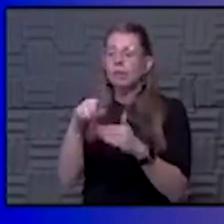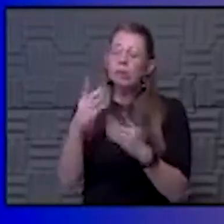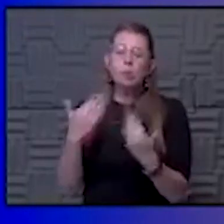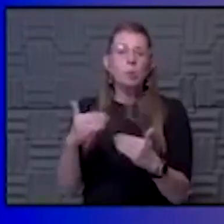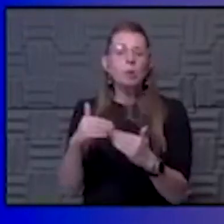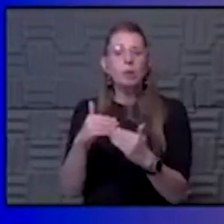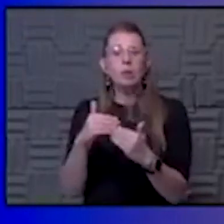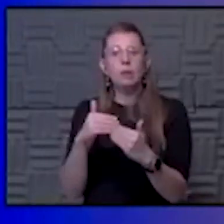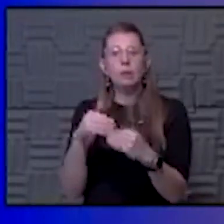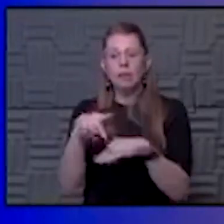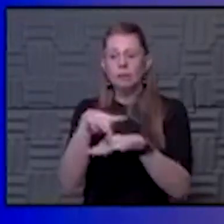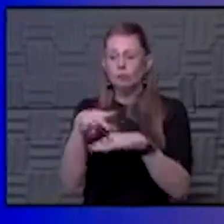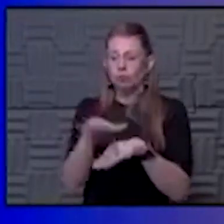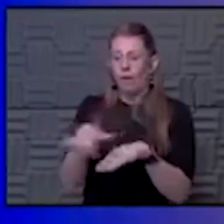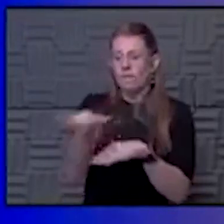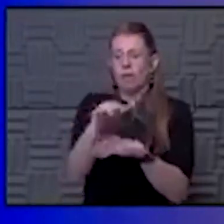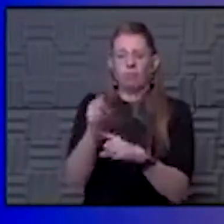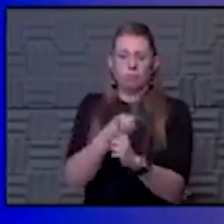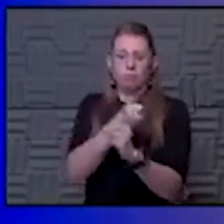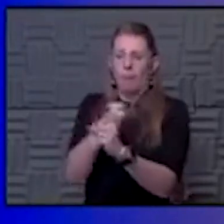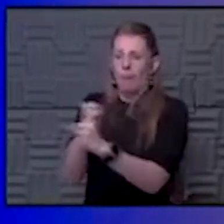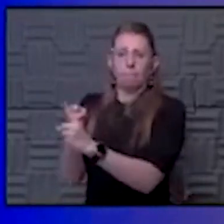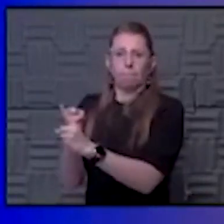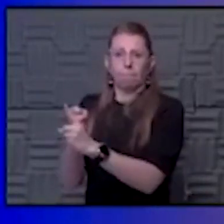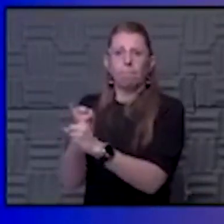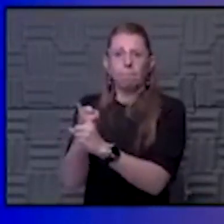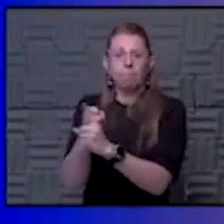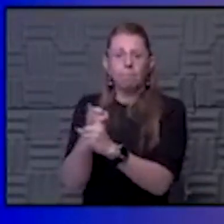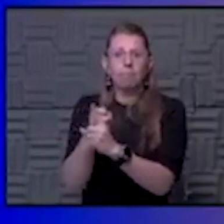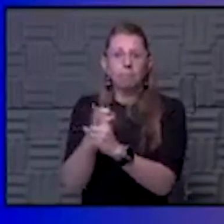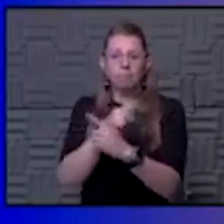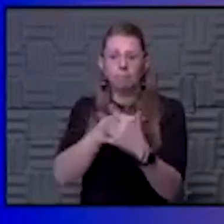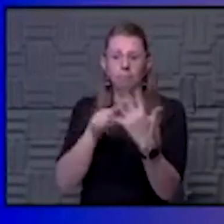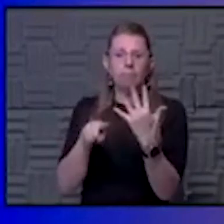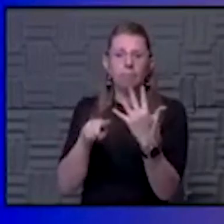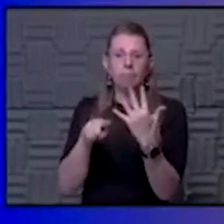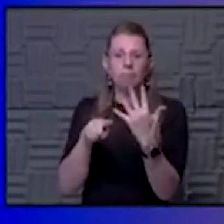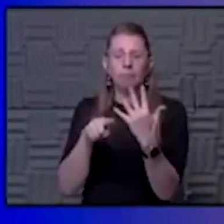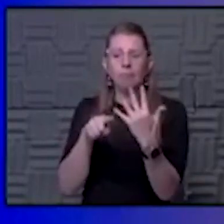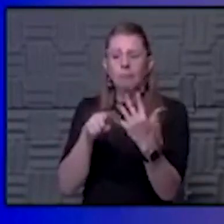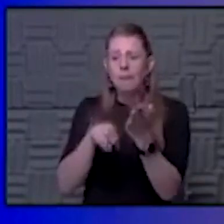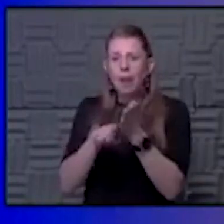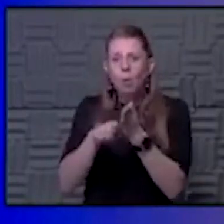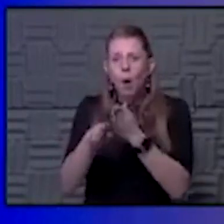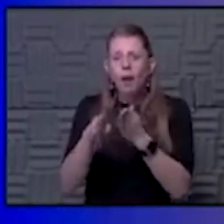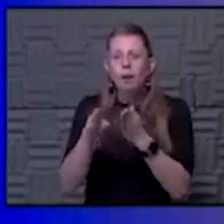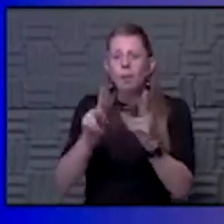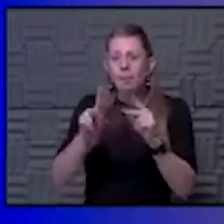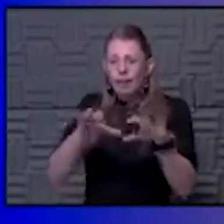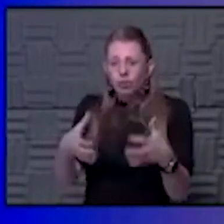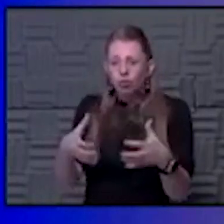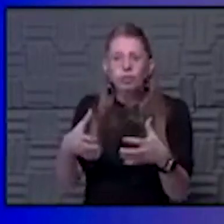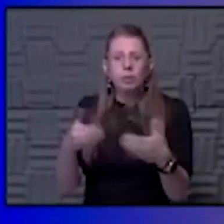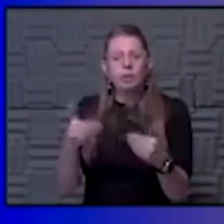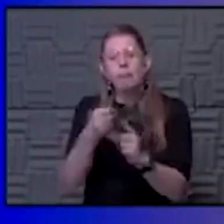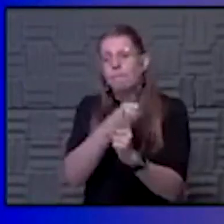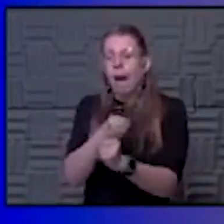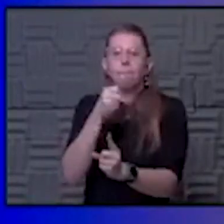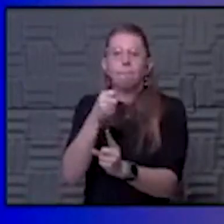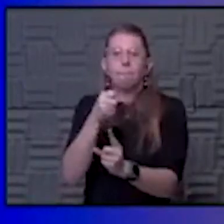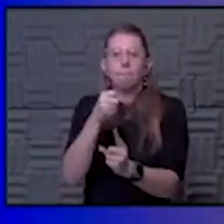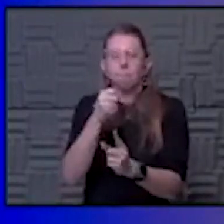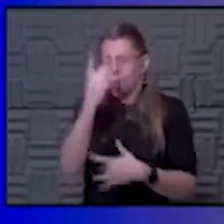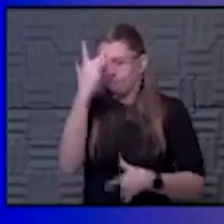hit demographics. And we need to get it out to those minority populations because they have been so hard hit. And we are